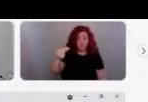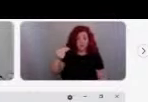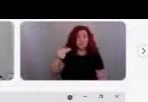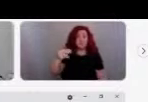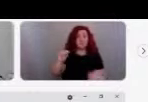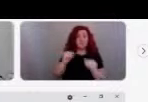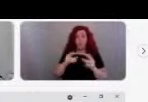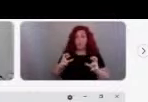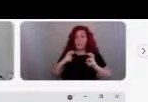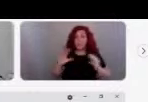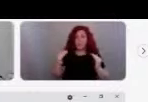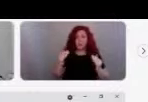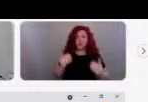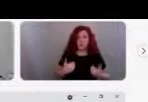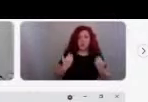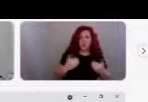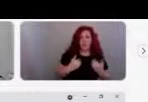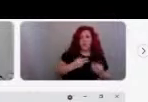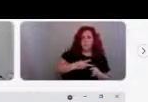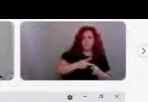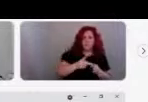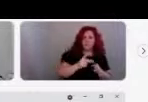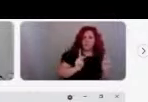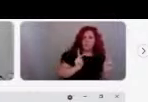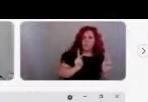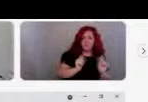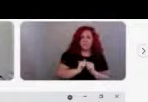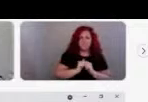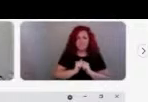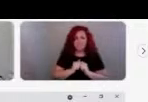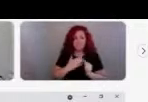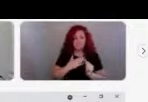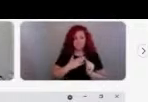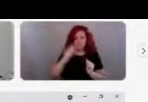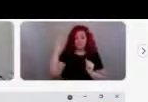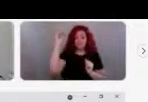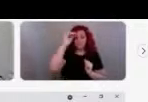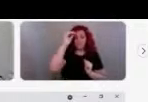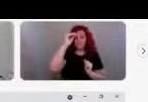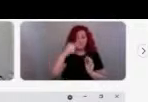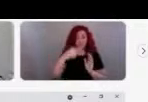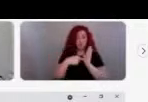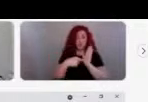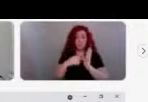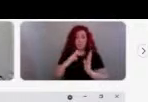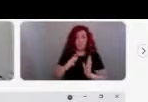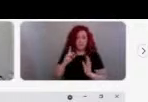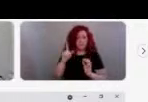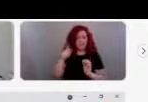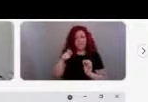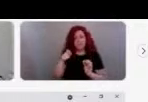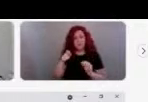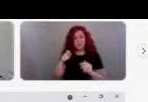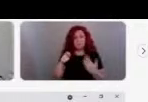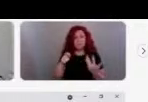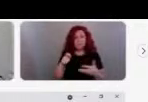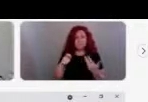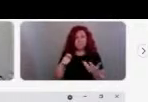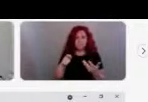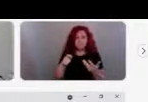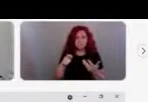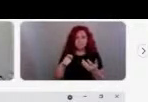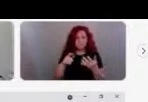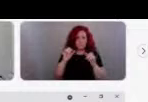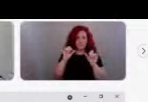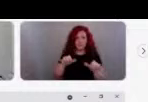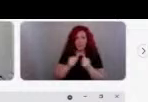versus young professionals so it's my opinion that the representatives kind of need to um stay with their